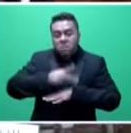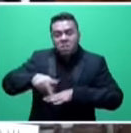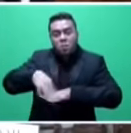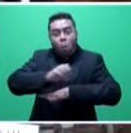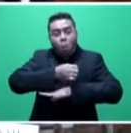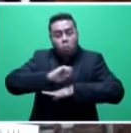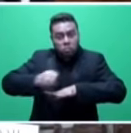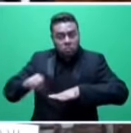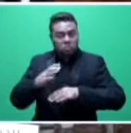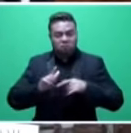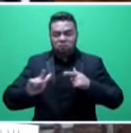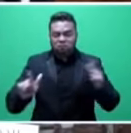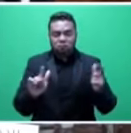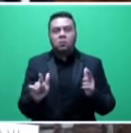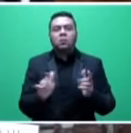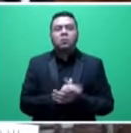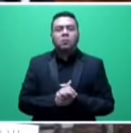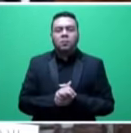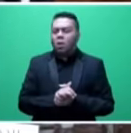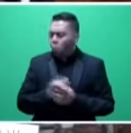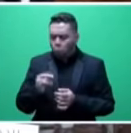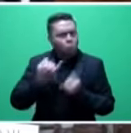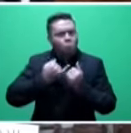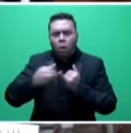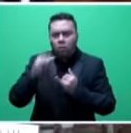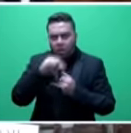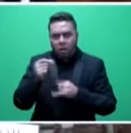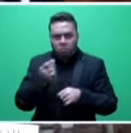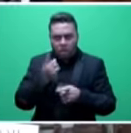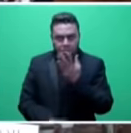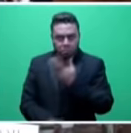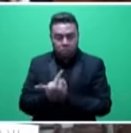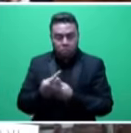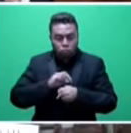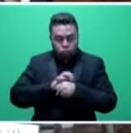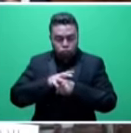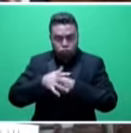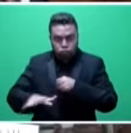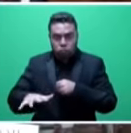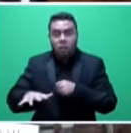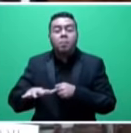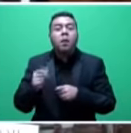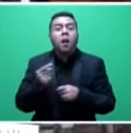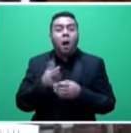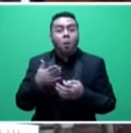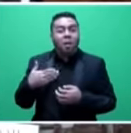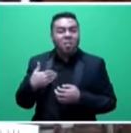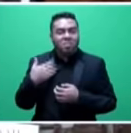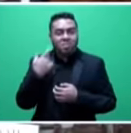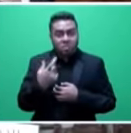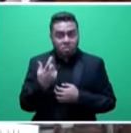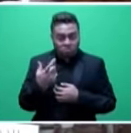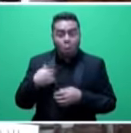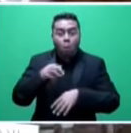our predicament would have been worse. Our healthcare system is not at all in a position